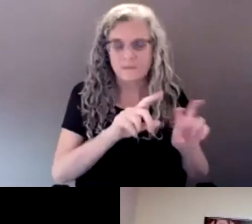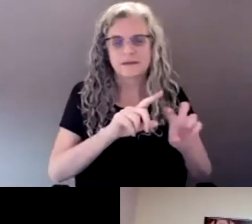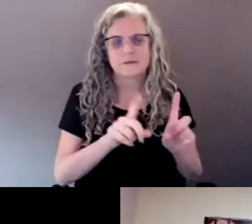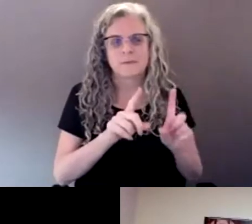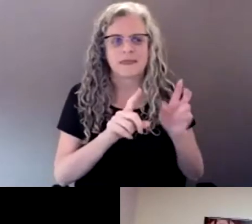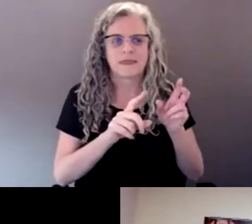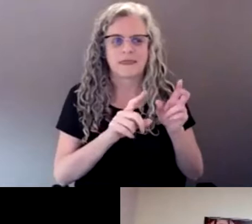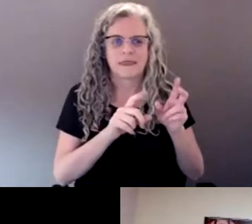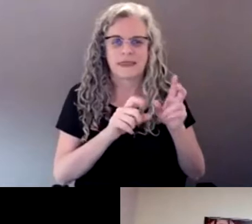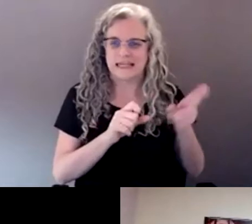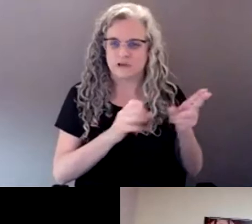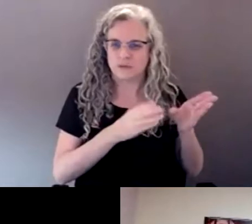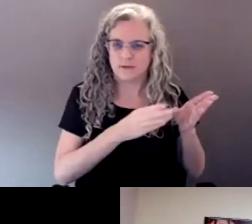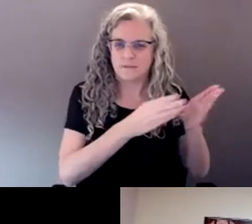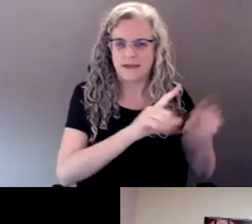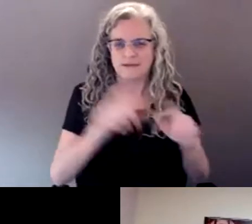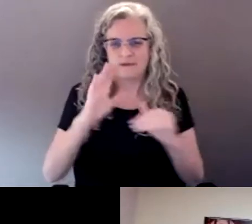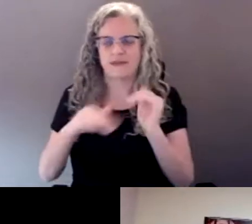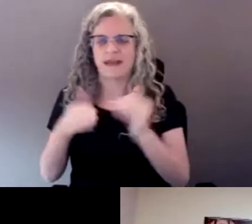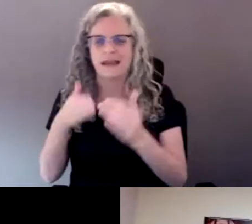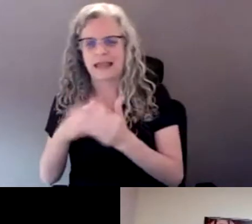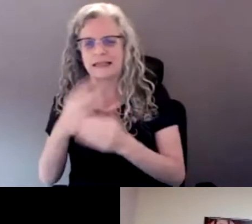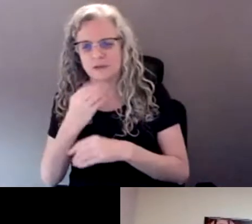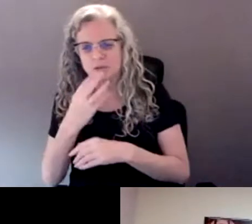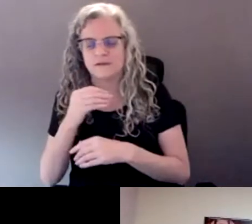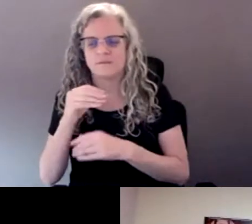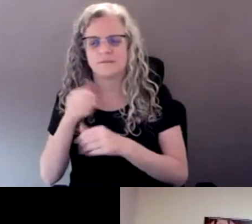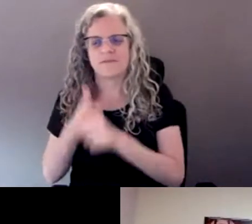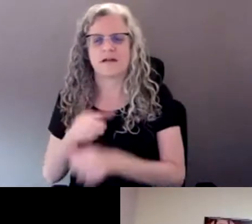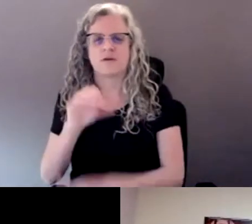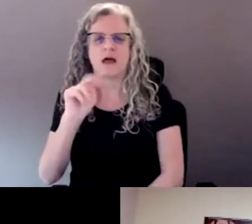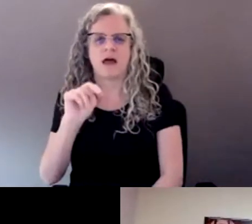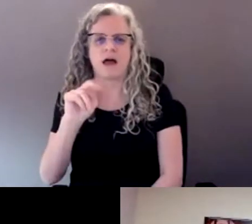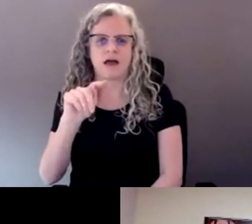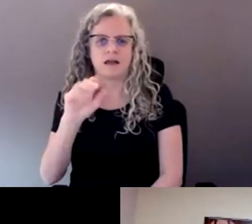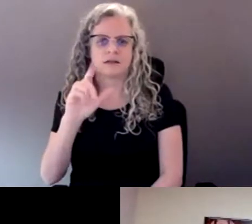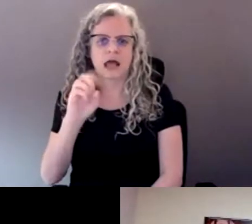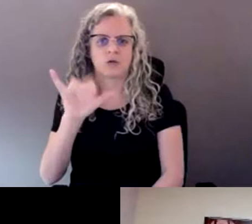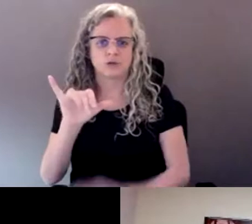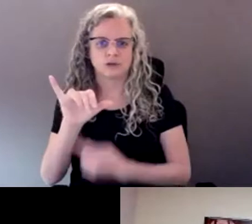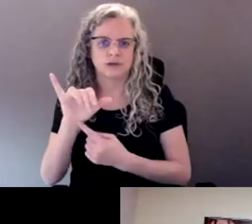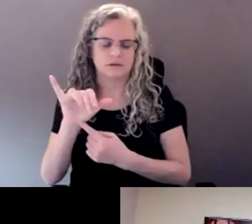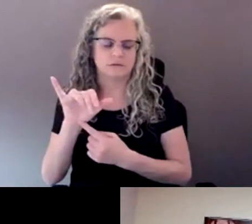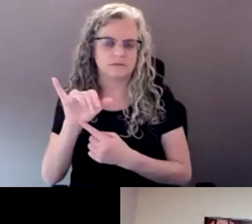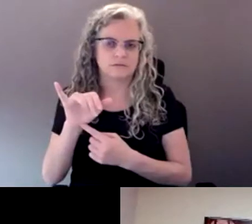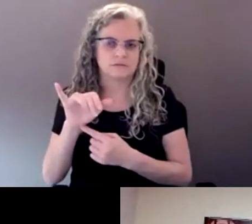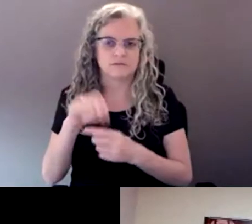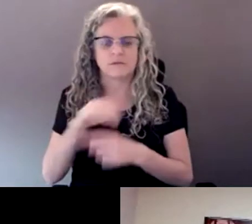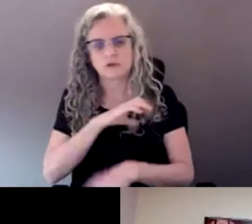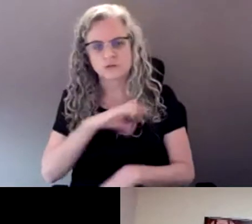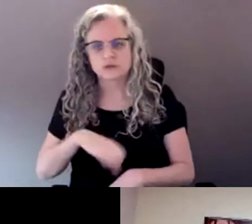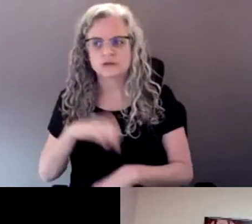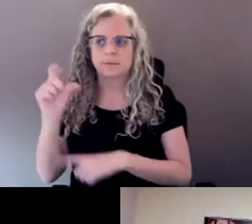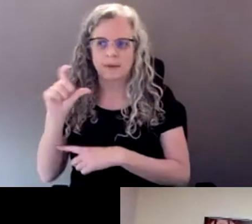what I would call the ontological anti-Judaism of the Abrahamic world, the Christian and Muslim world.